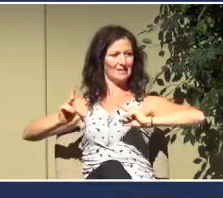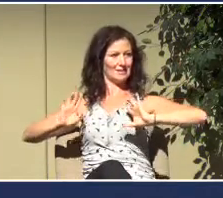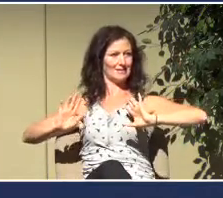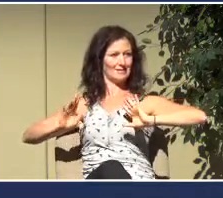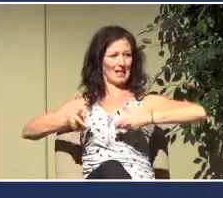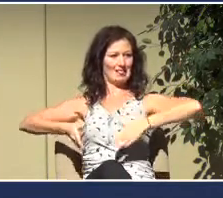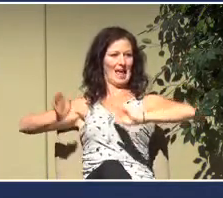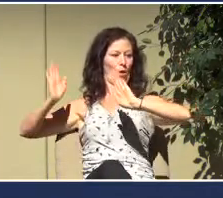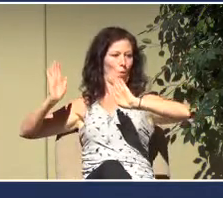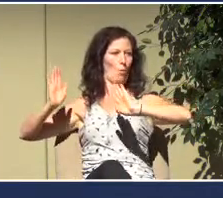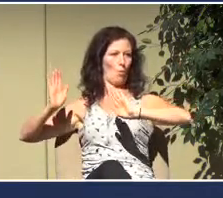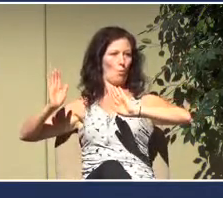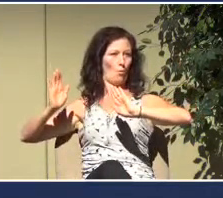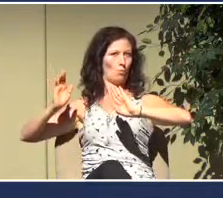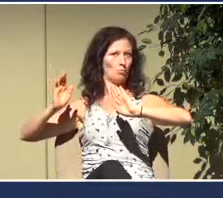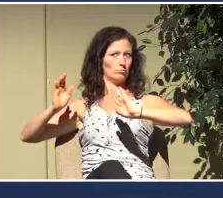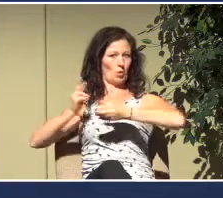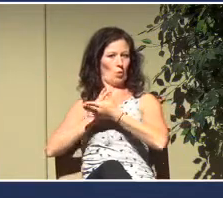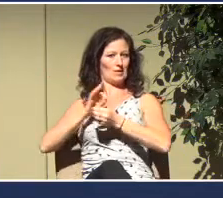Spirit do his thing.